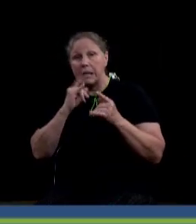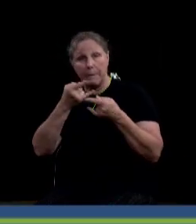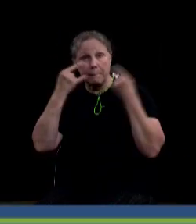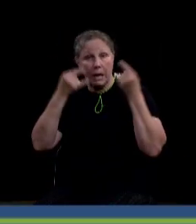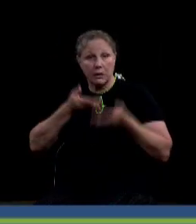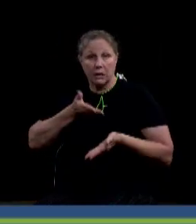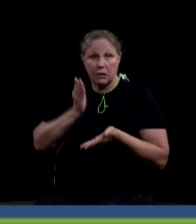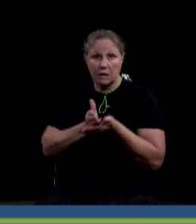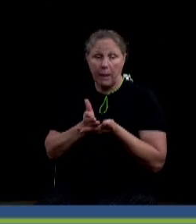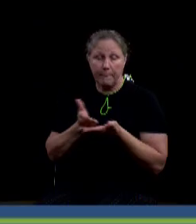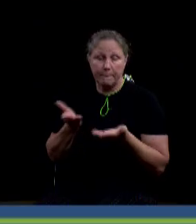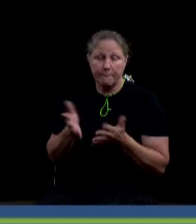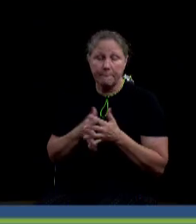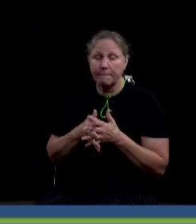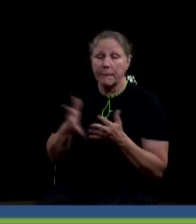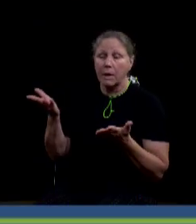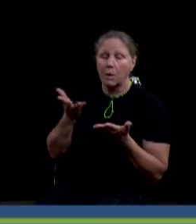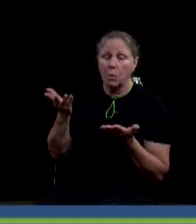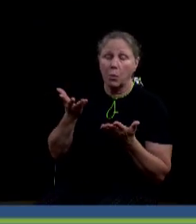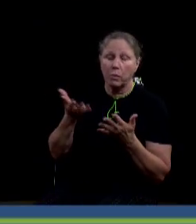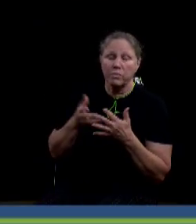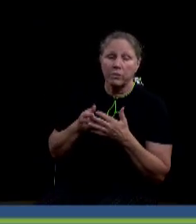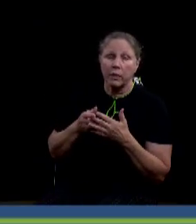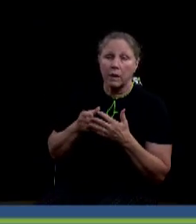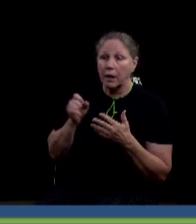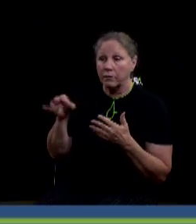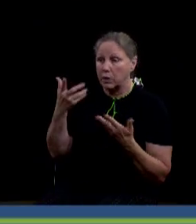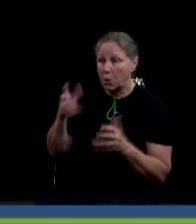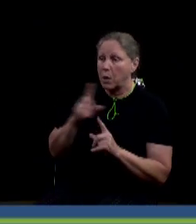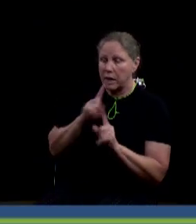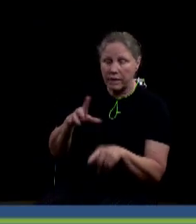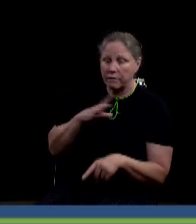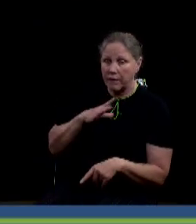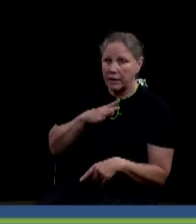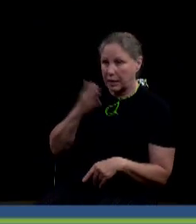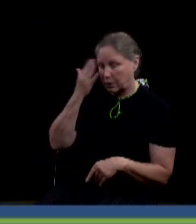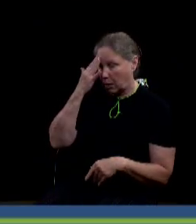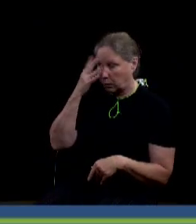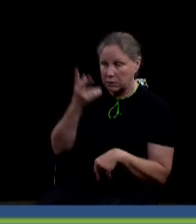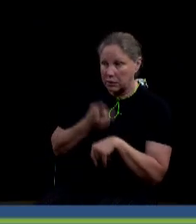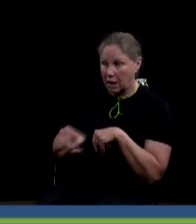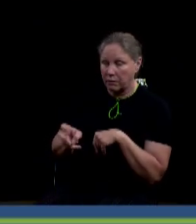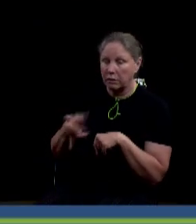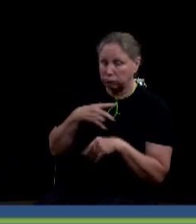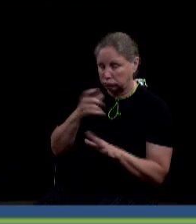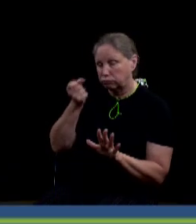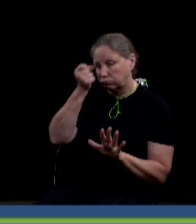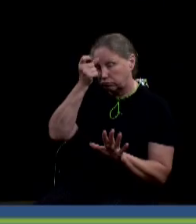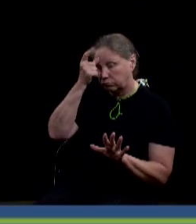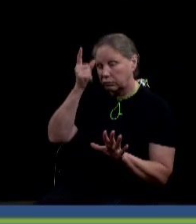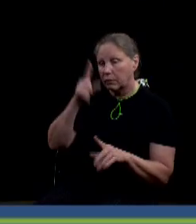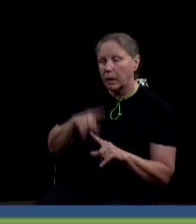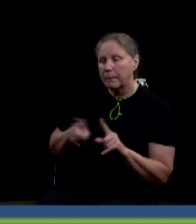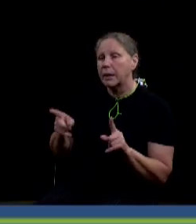And if you don't want to answer that, because I know it's a tough question, I completely understand, but just in your medical opinion, what would you suggest?